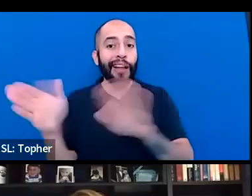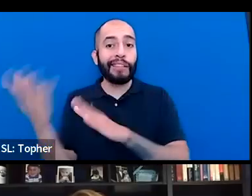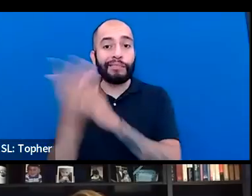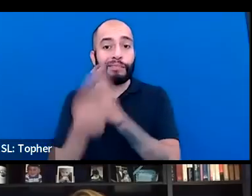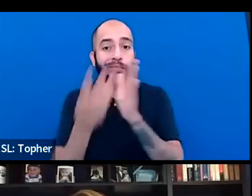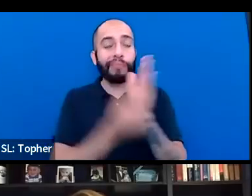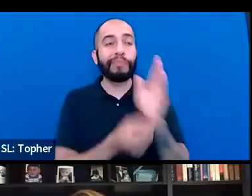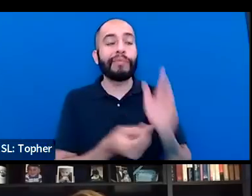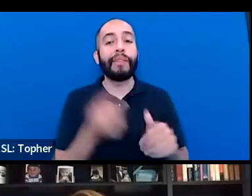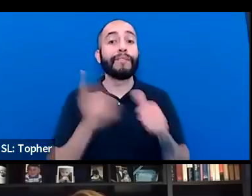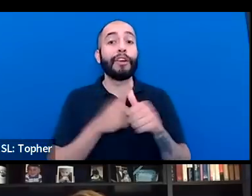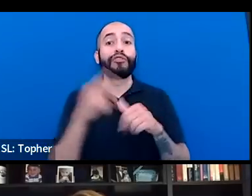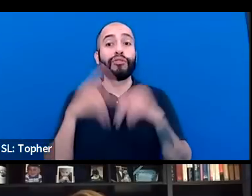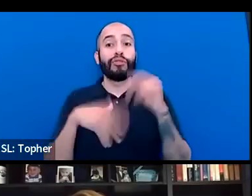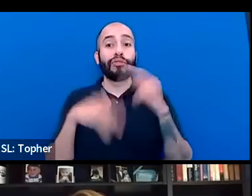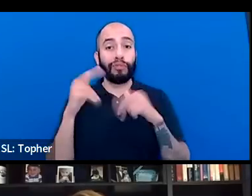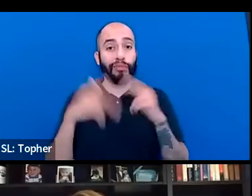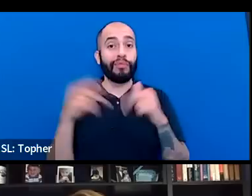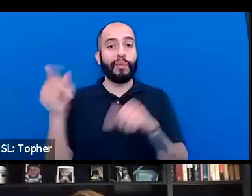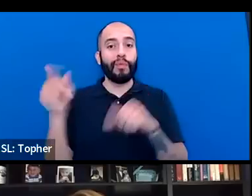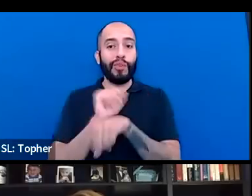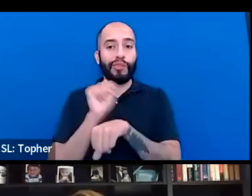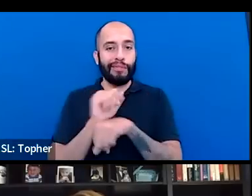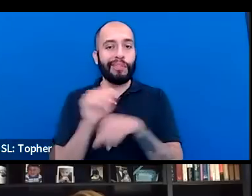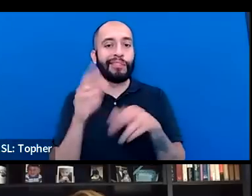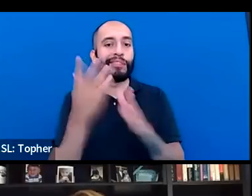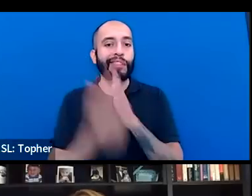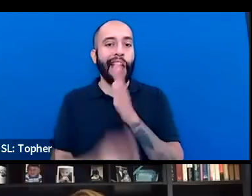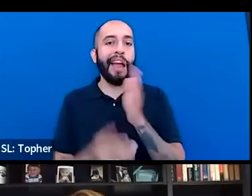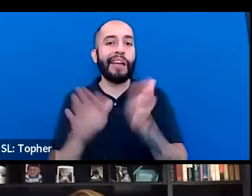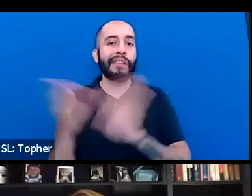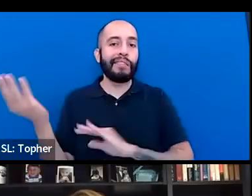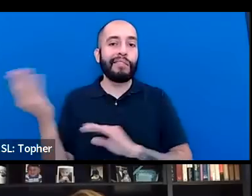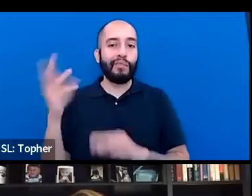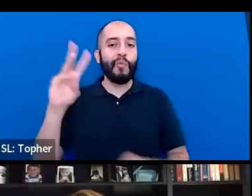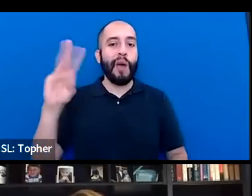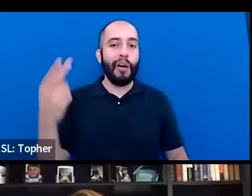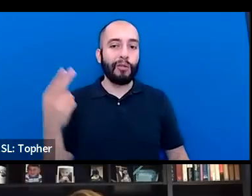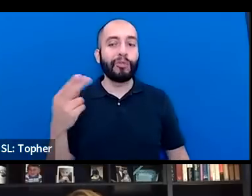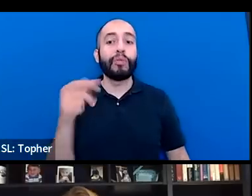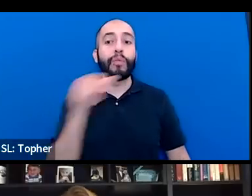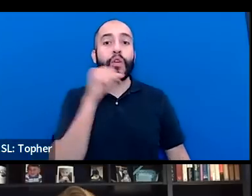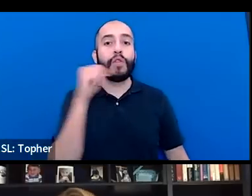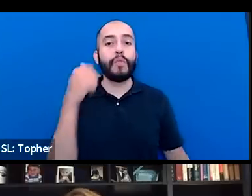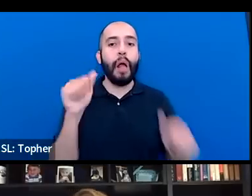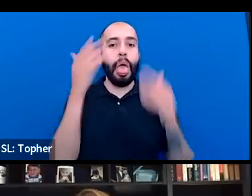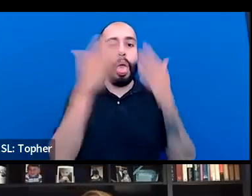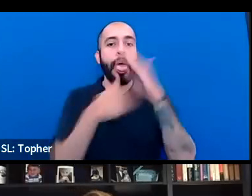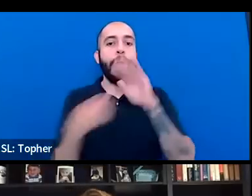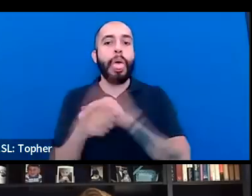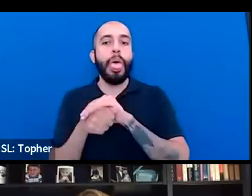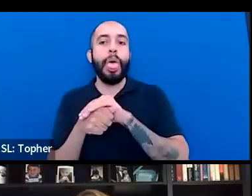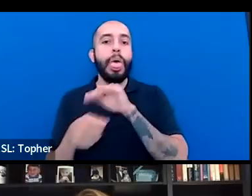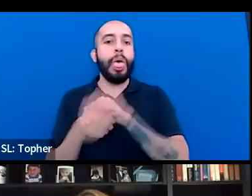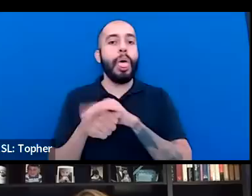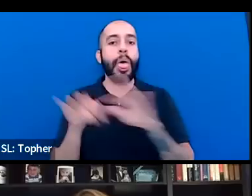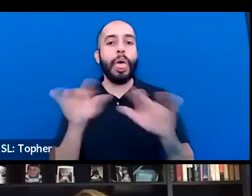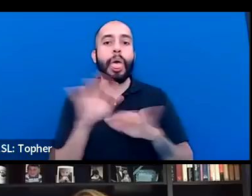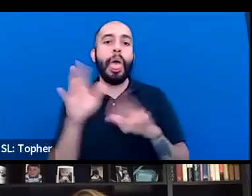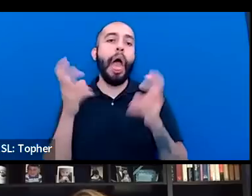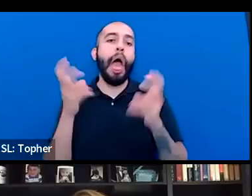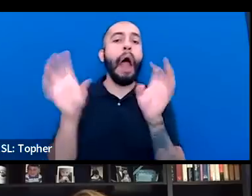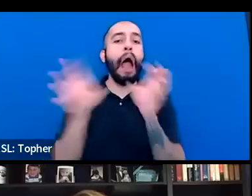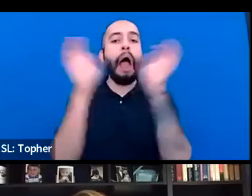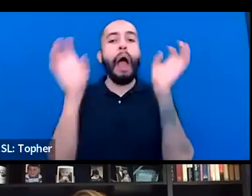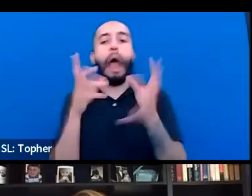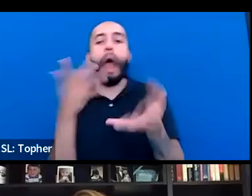and Amazon's trying to cover it up. They're trying to sugarcoat it. They're trying to act like they took care of the family. They haven't done any of these things. And we are